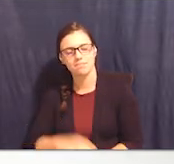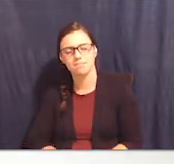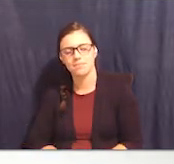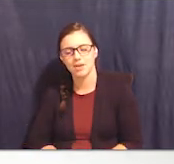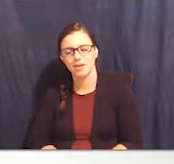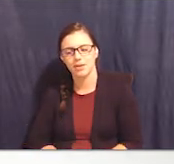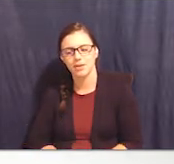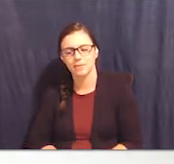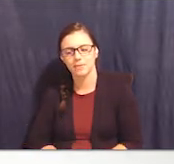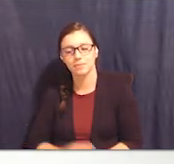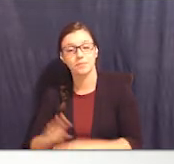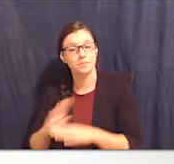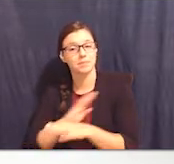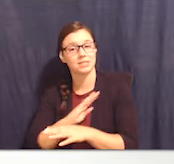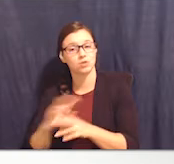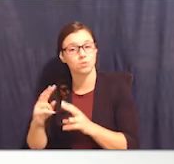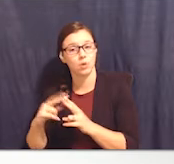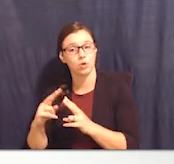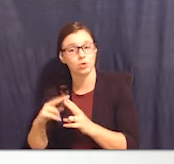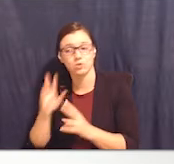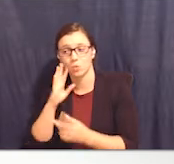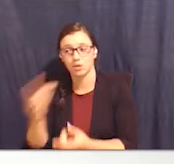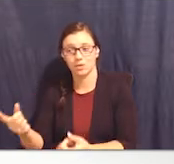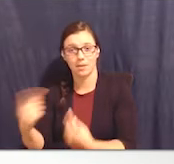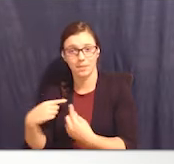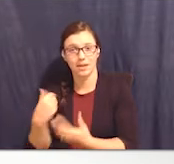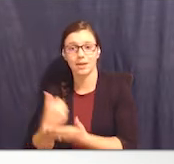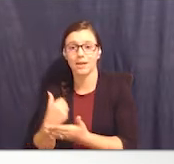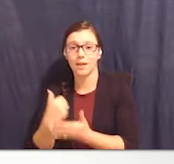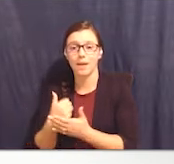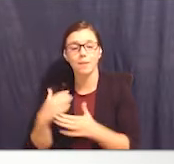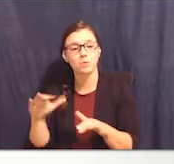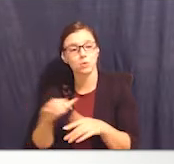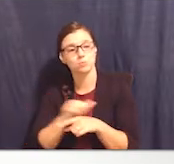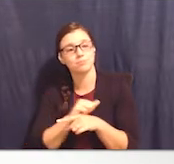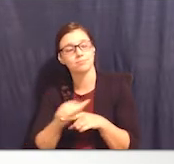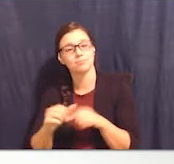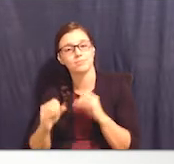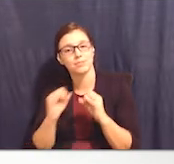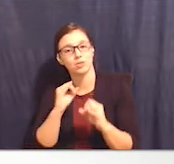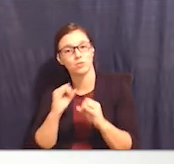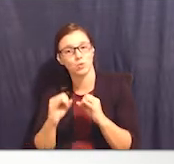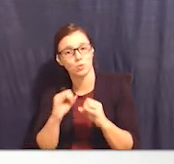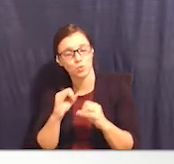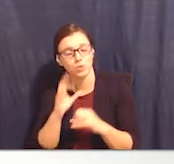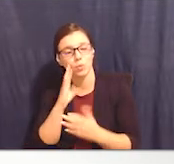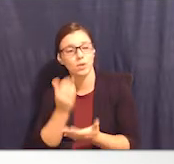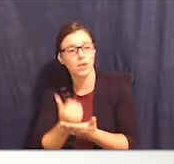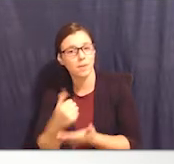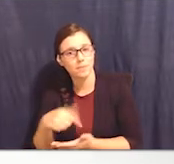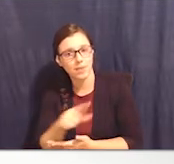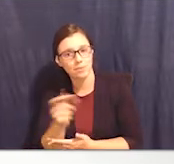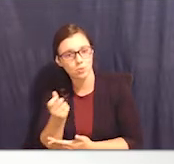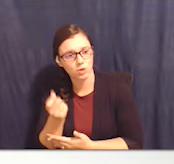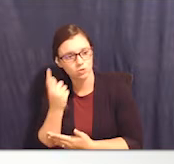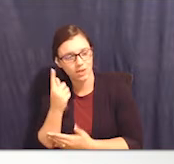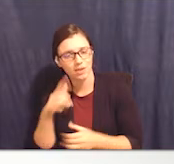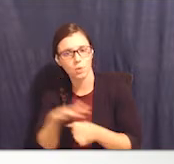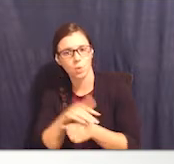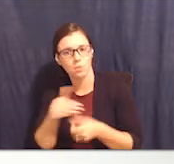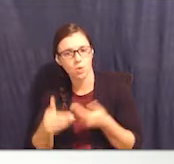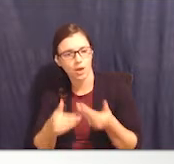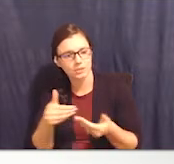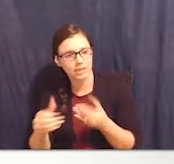So those are things that we all want our students to learn. So the application is on our